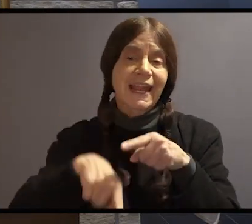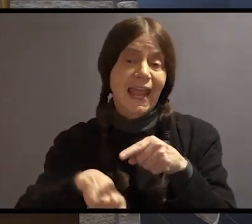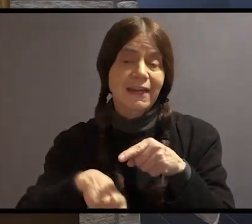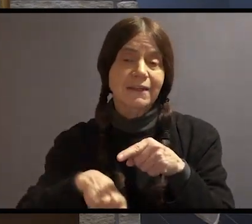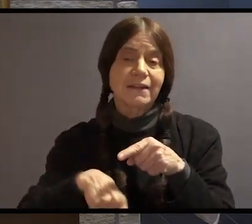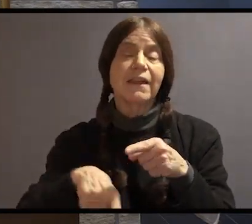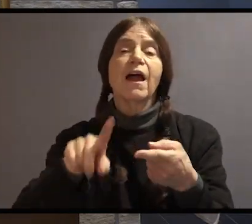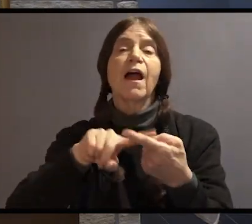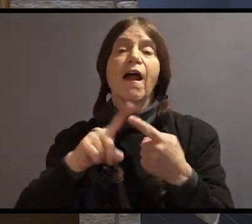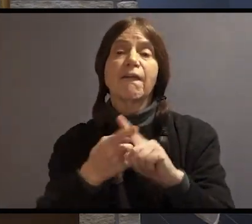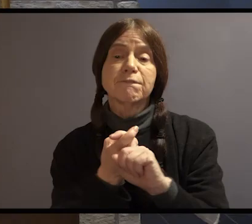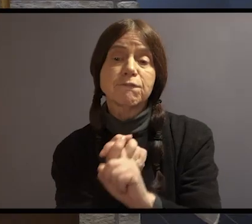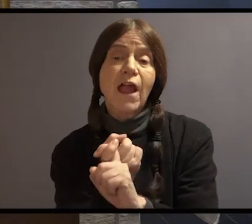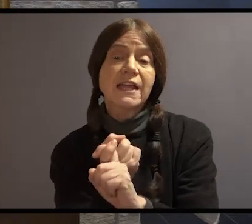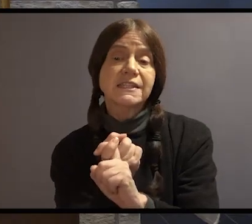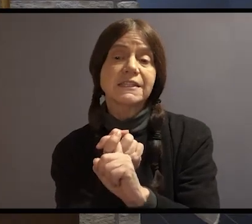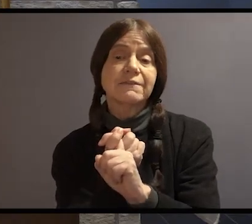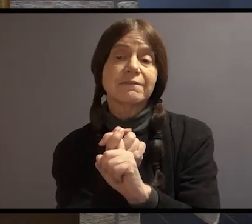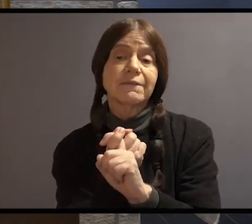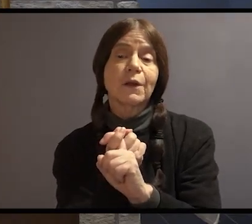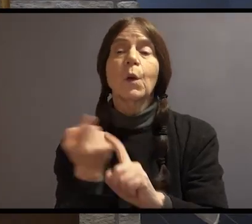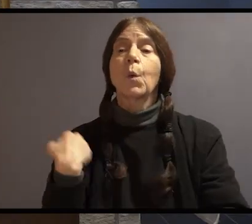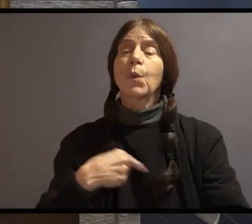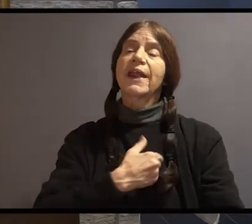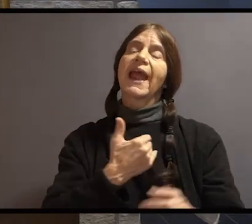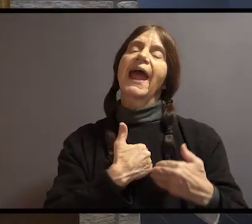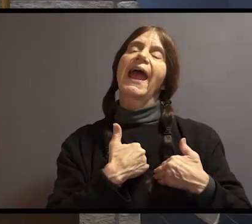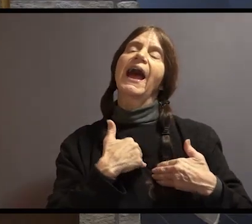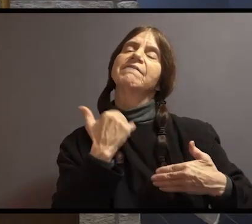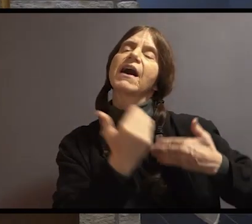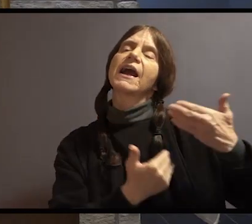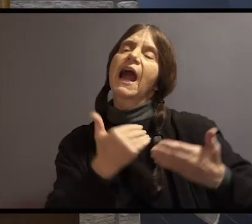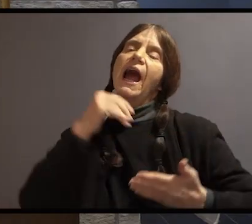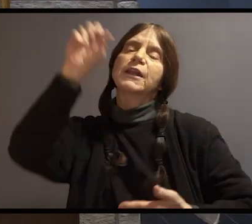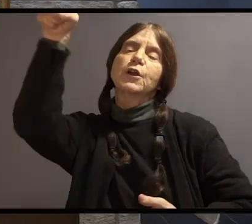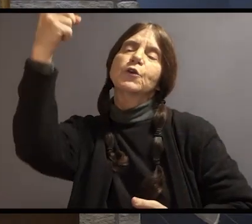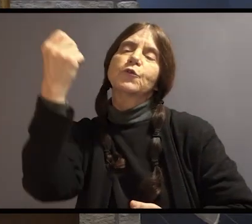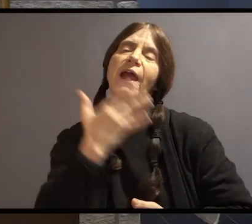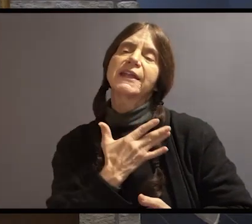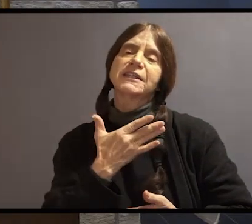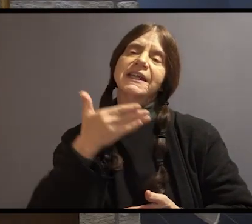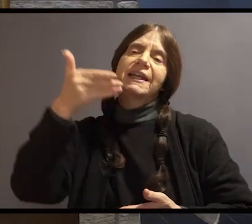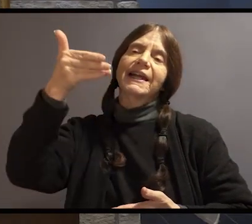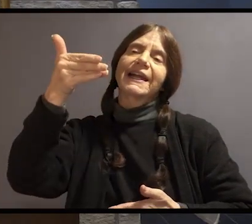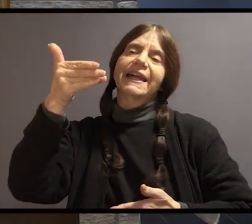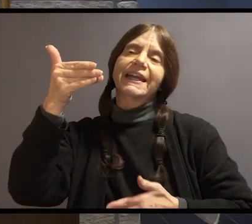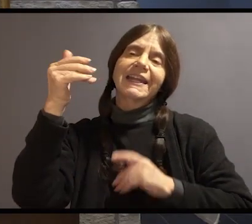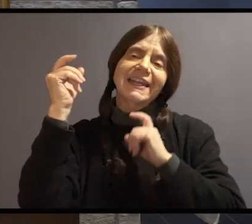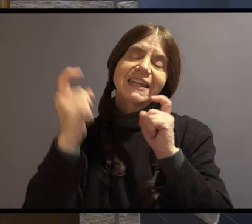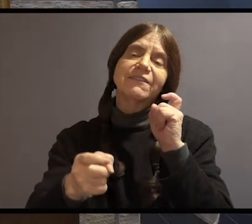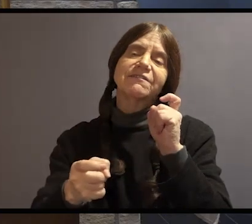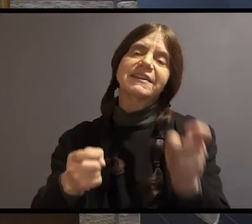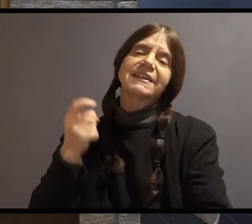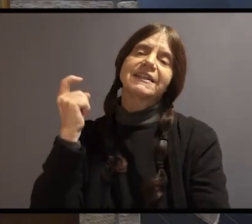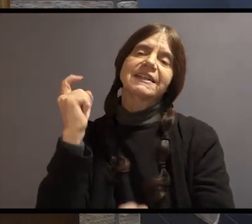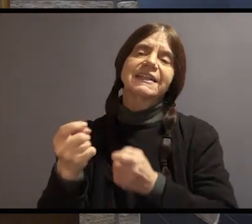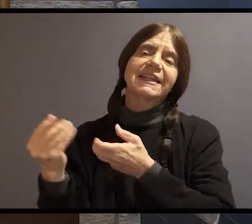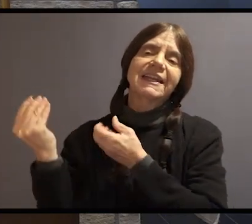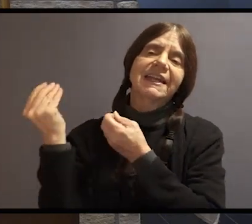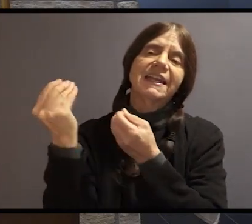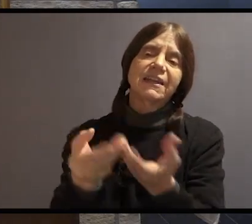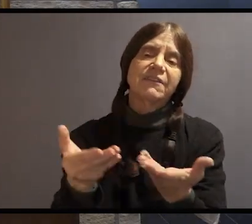So, my friends, we have a gracious gift-giving God. And for